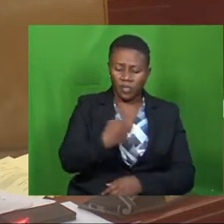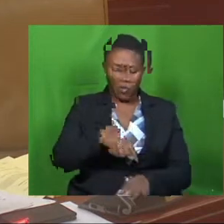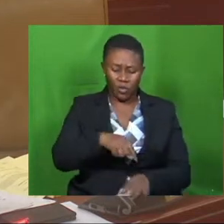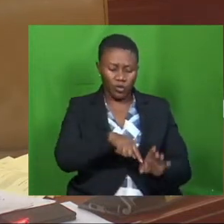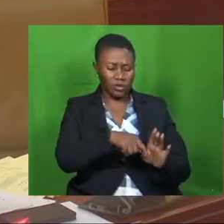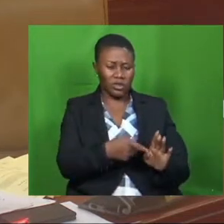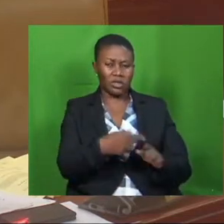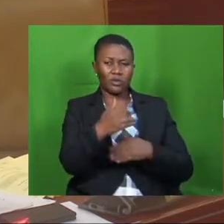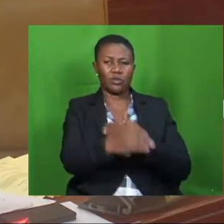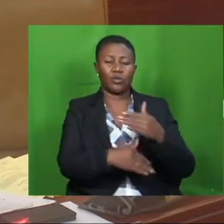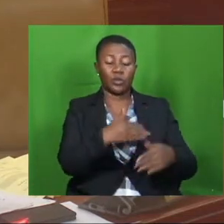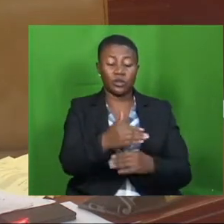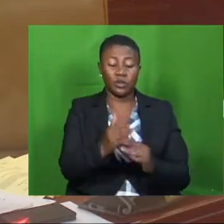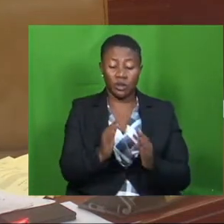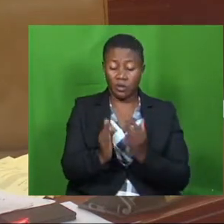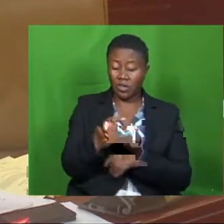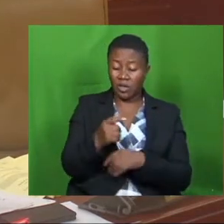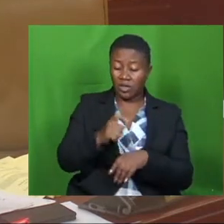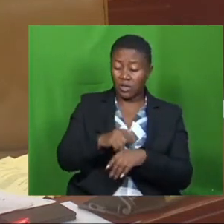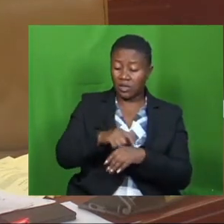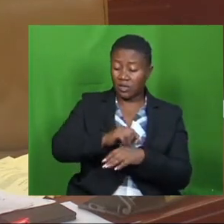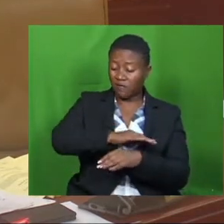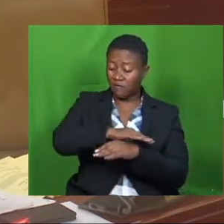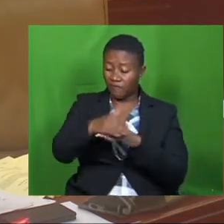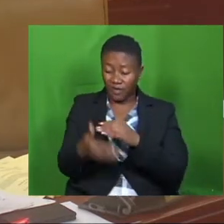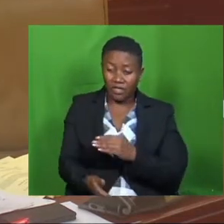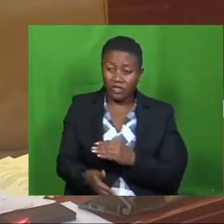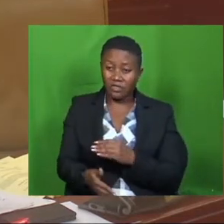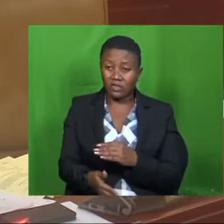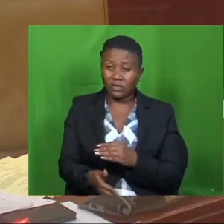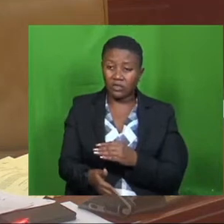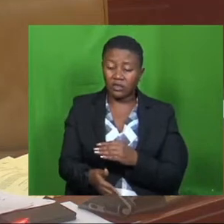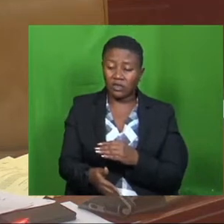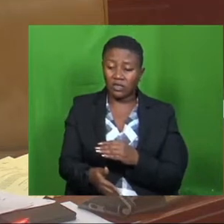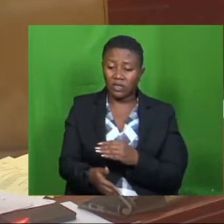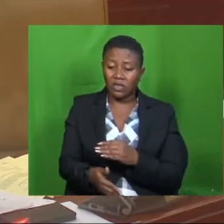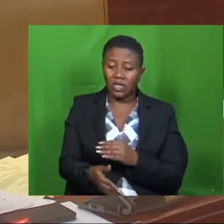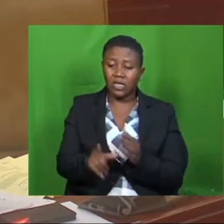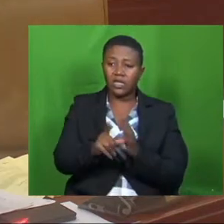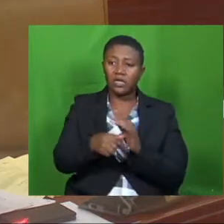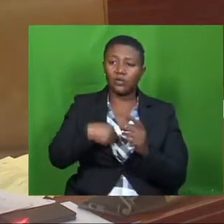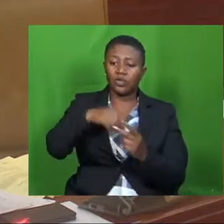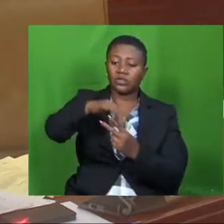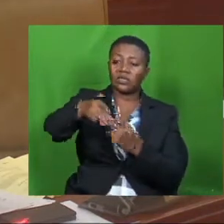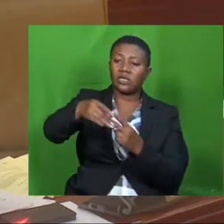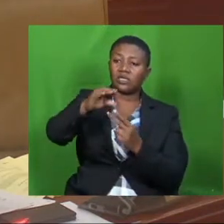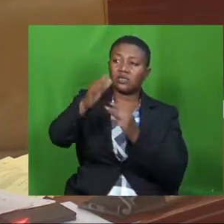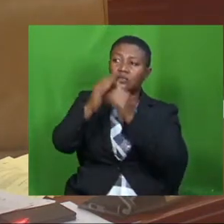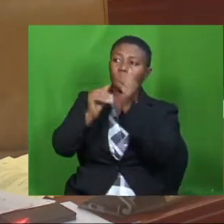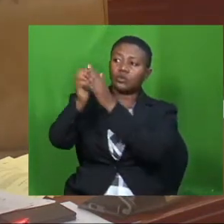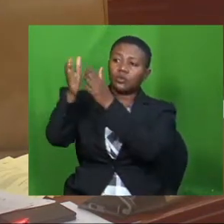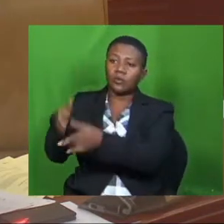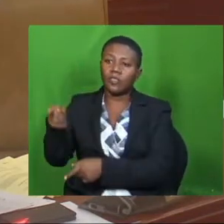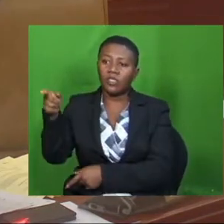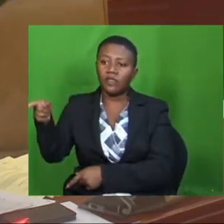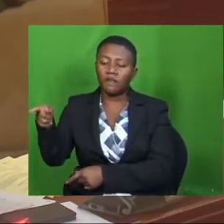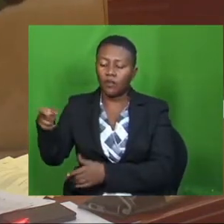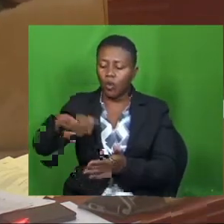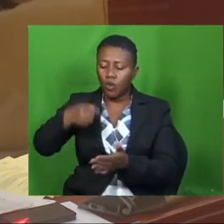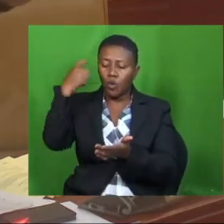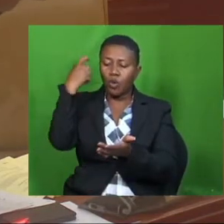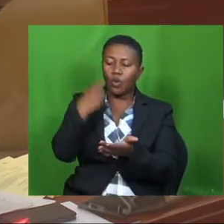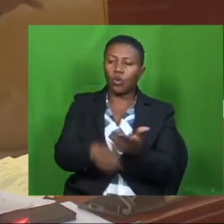don't take this our committee and parliament serious when it comes to the issue of public accounts and its work. Mr.